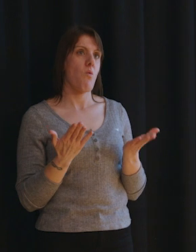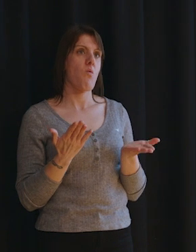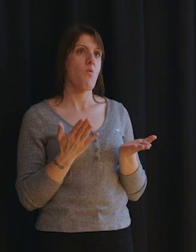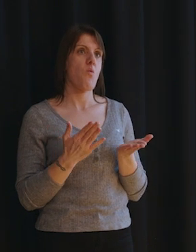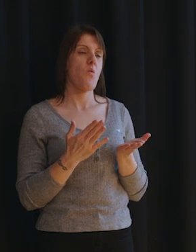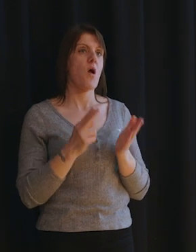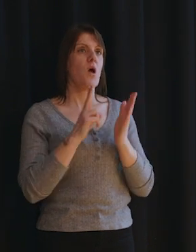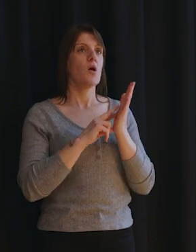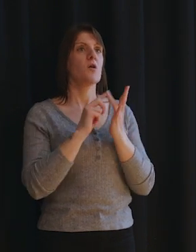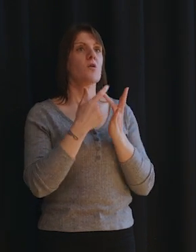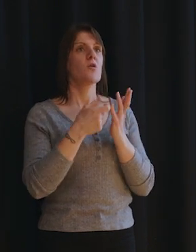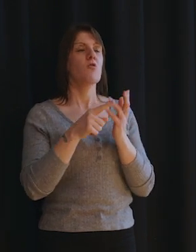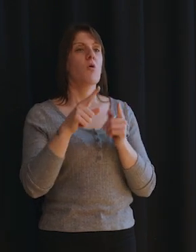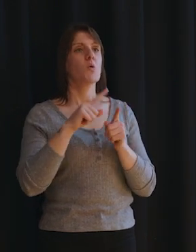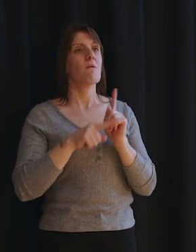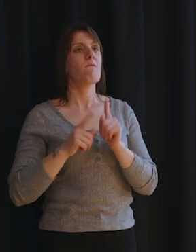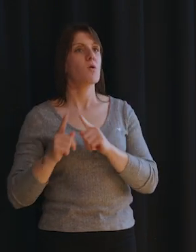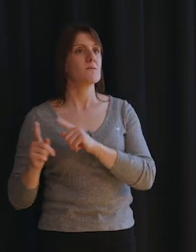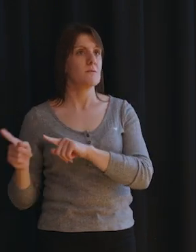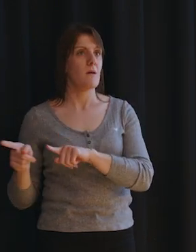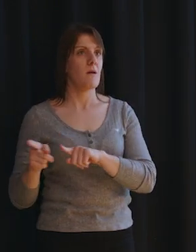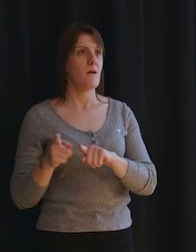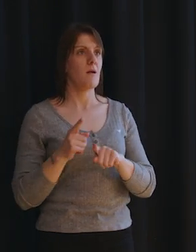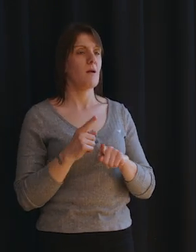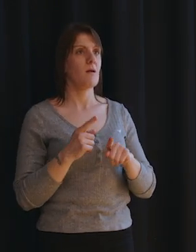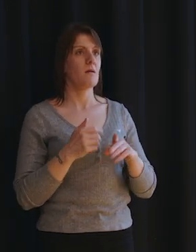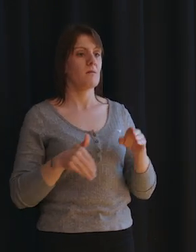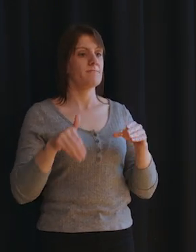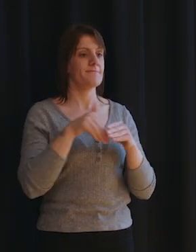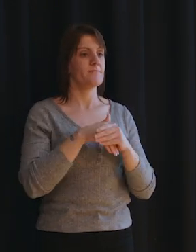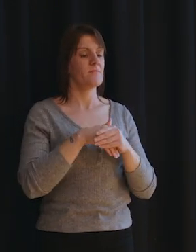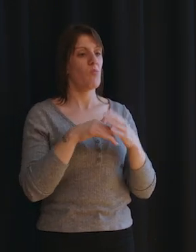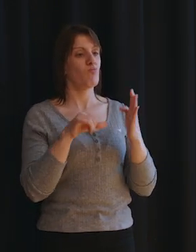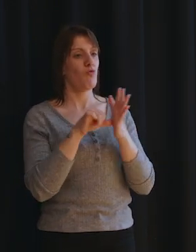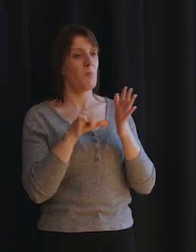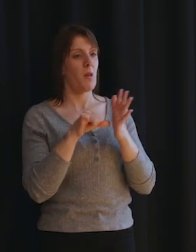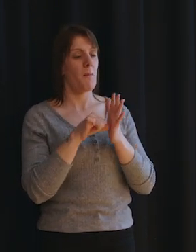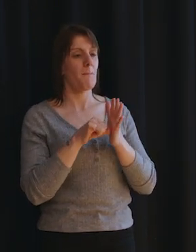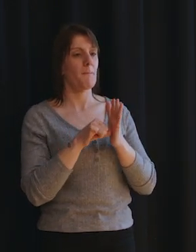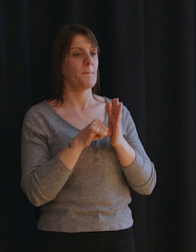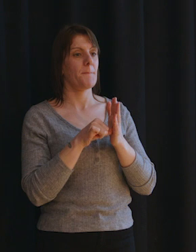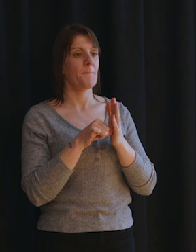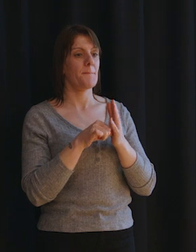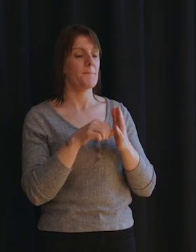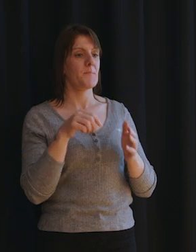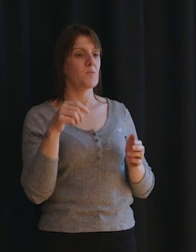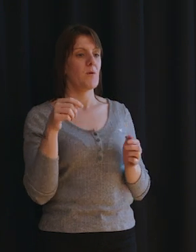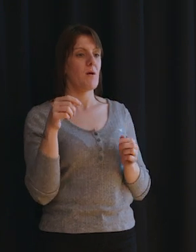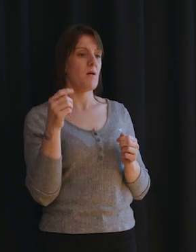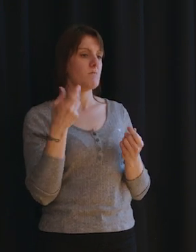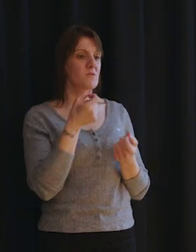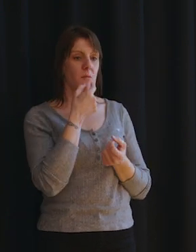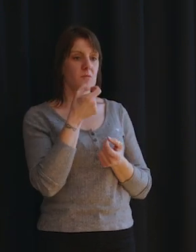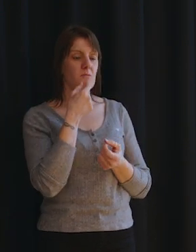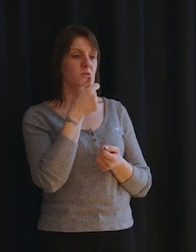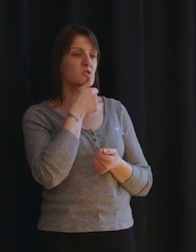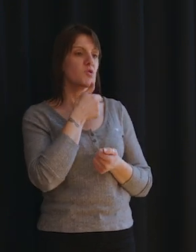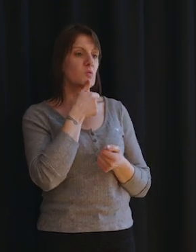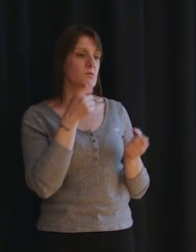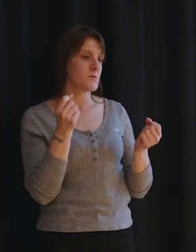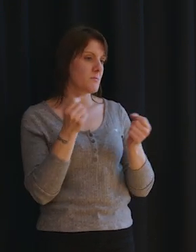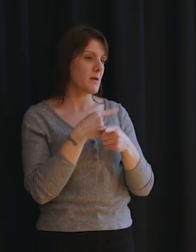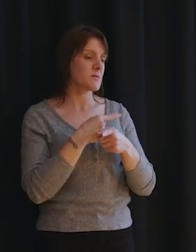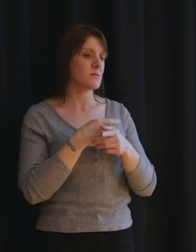So neurodiversity, can intersect with problematic substance misuse. People who are neurodiverse seek kind